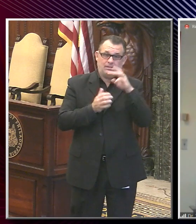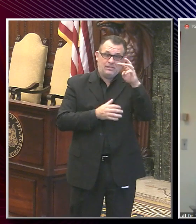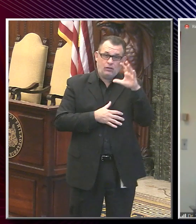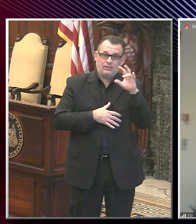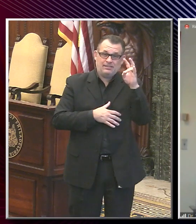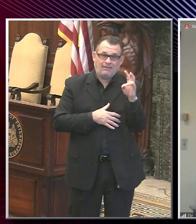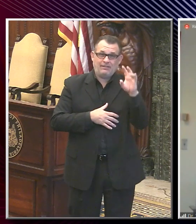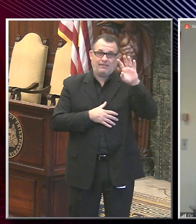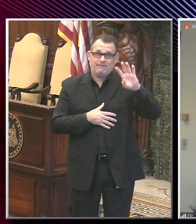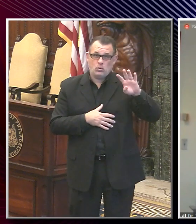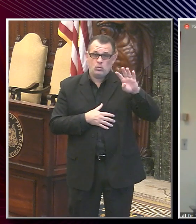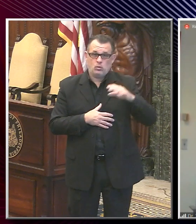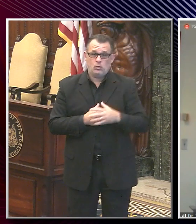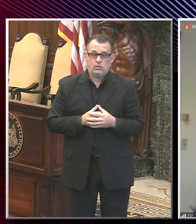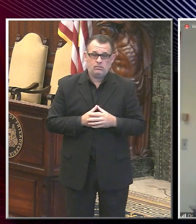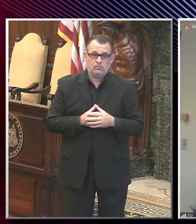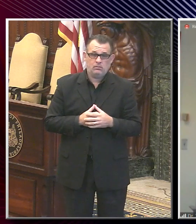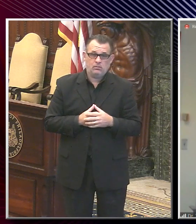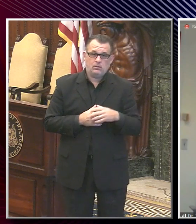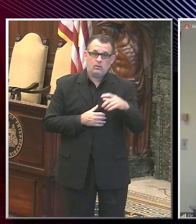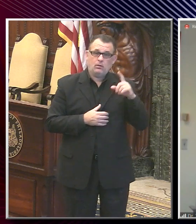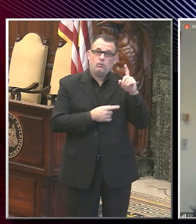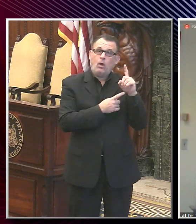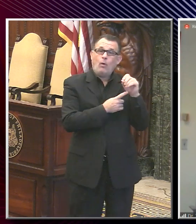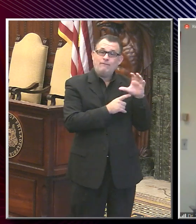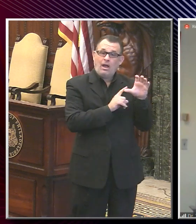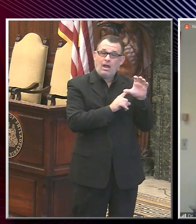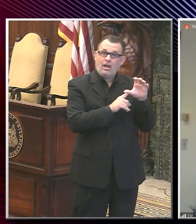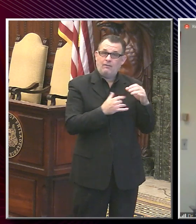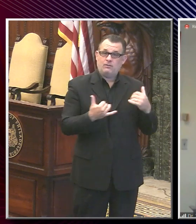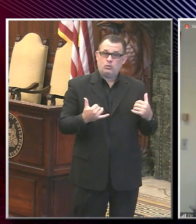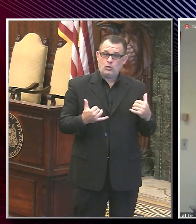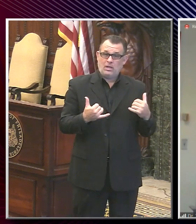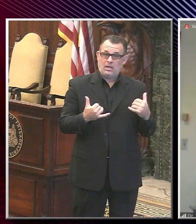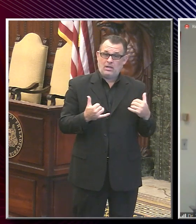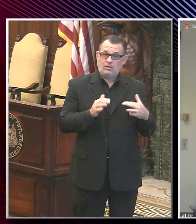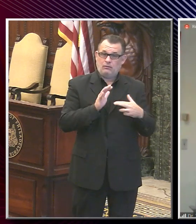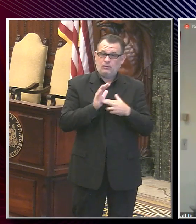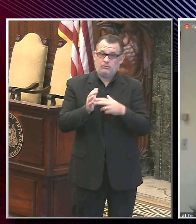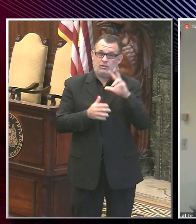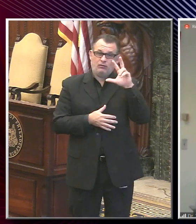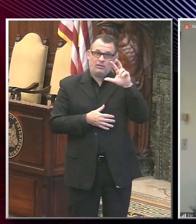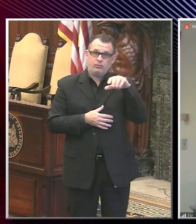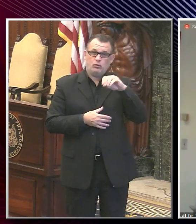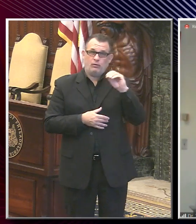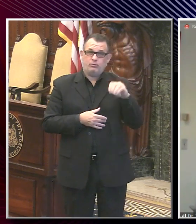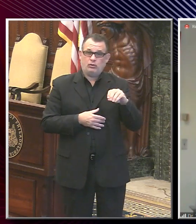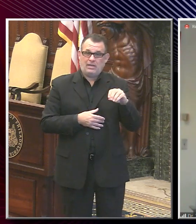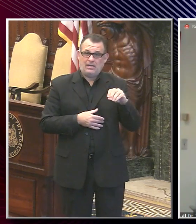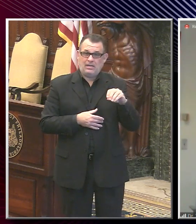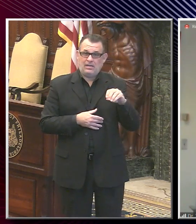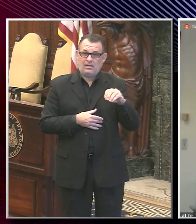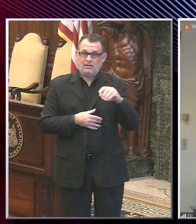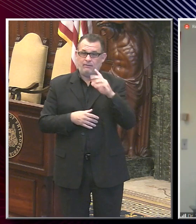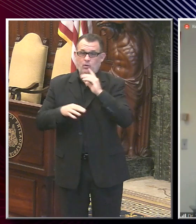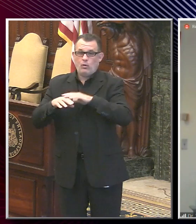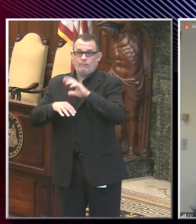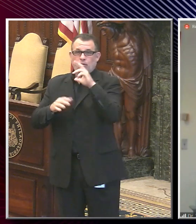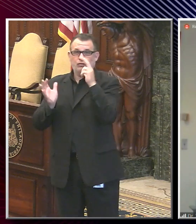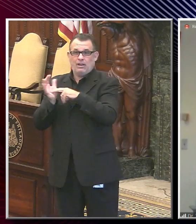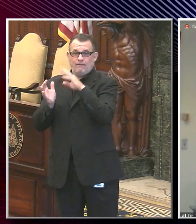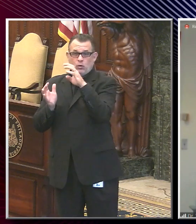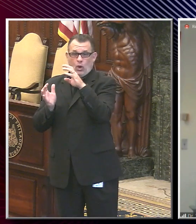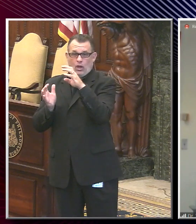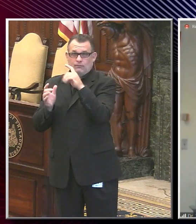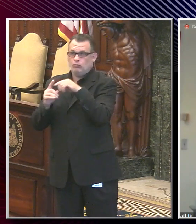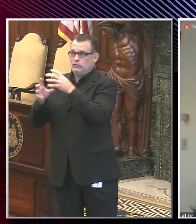32,674. Now that 105 represents 3.0% of the more than 3,400 test results that we received